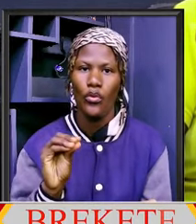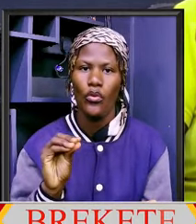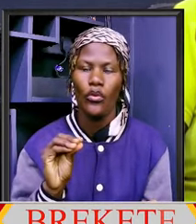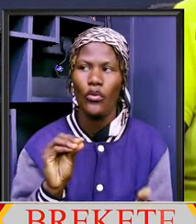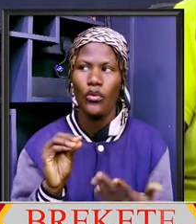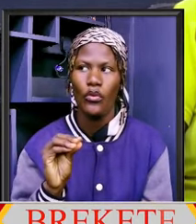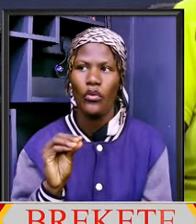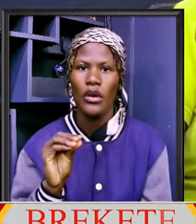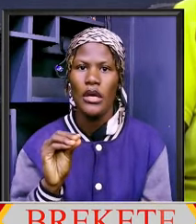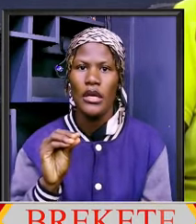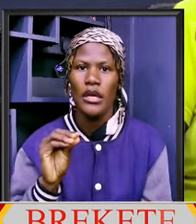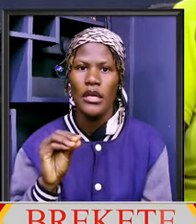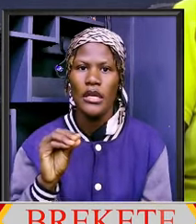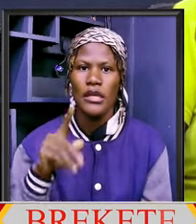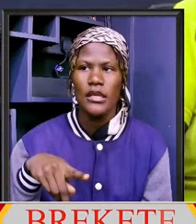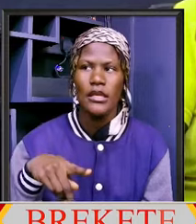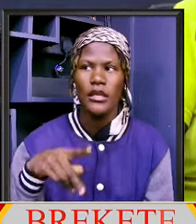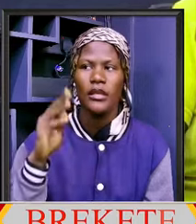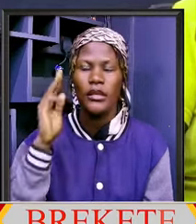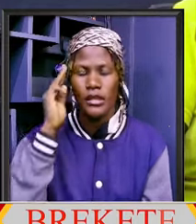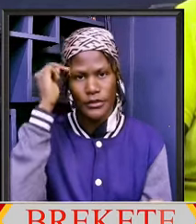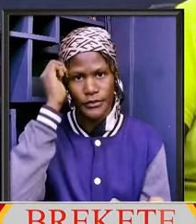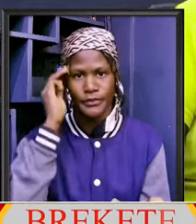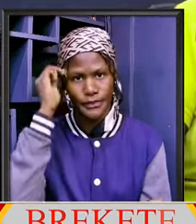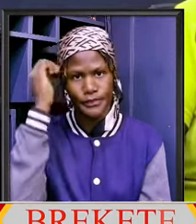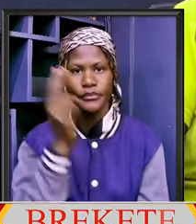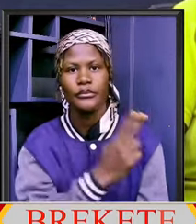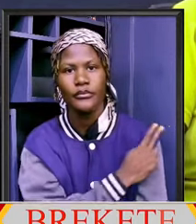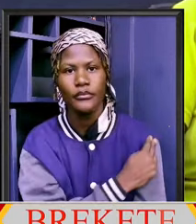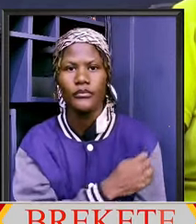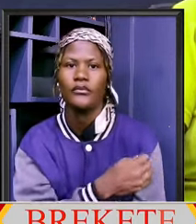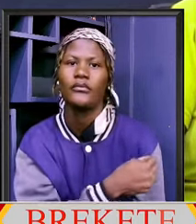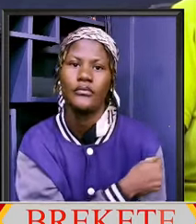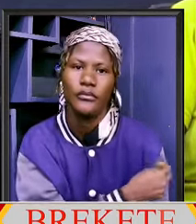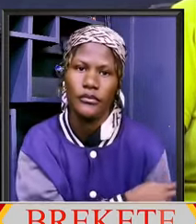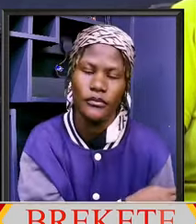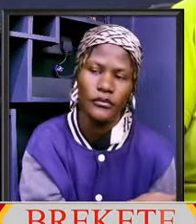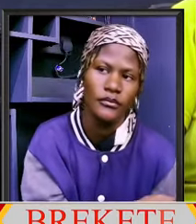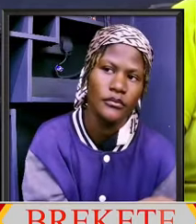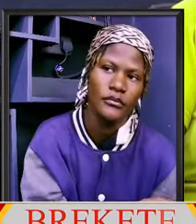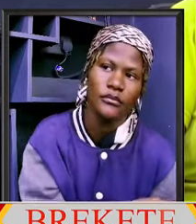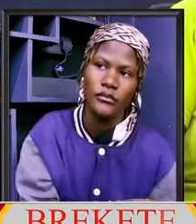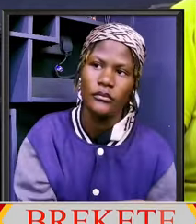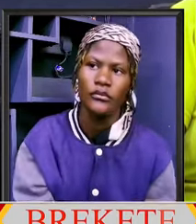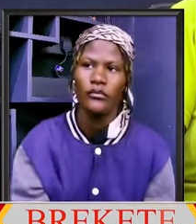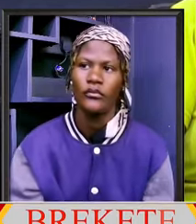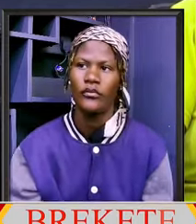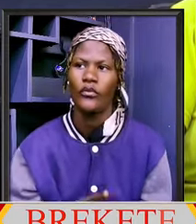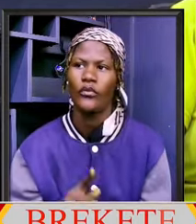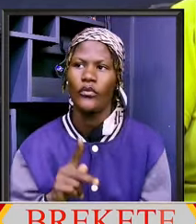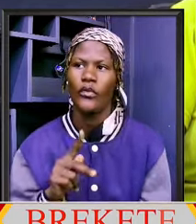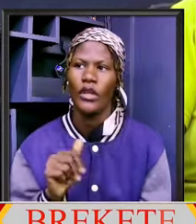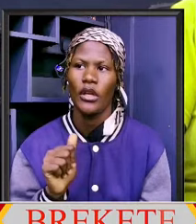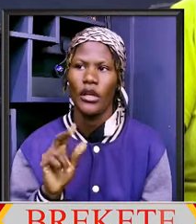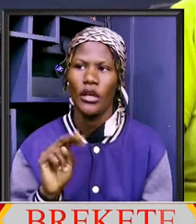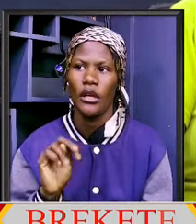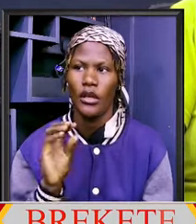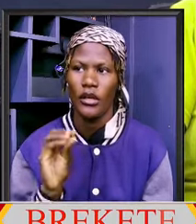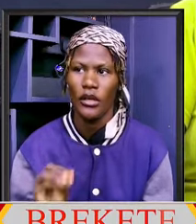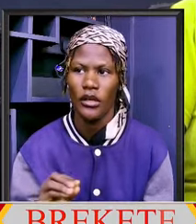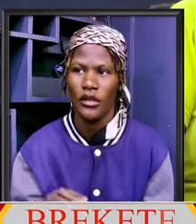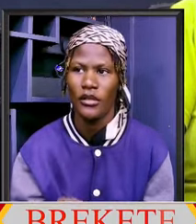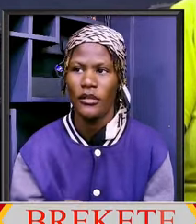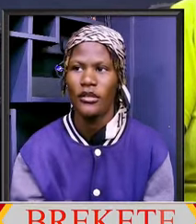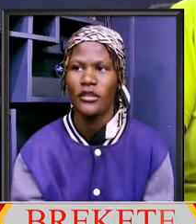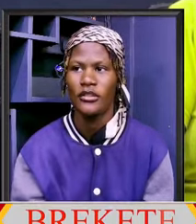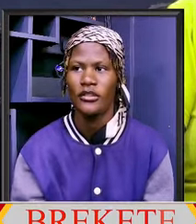I did try remember because they are very few. Even Kano, we go. Mama, I did talk about the ones where